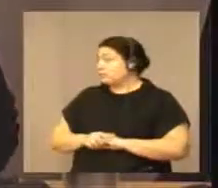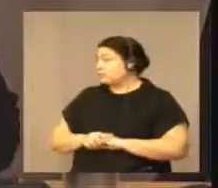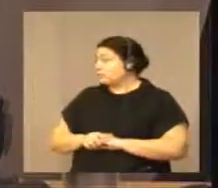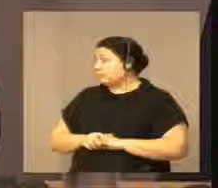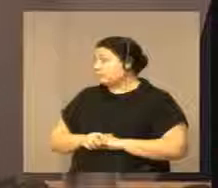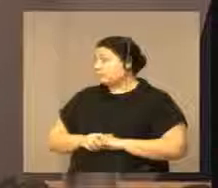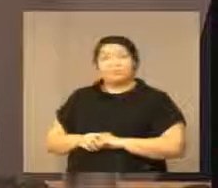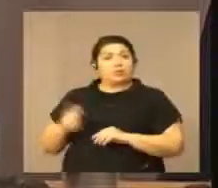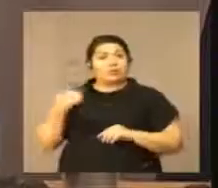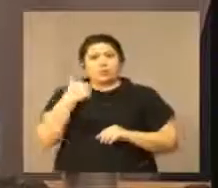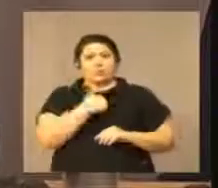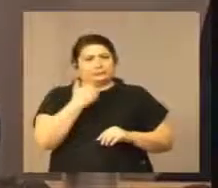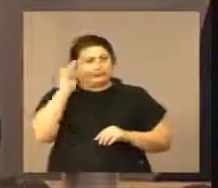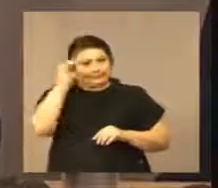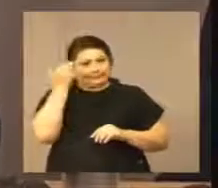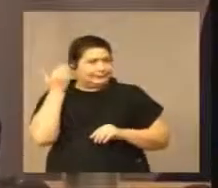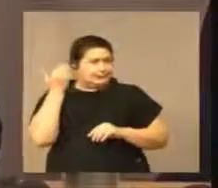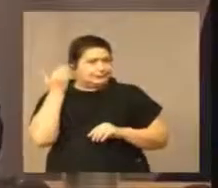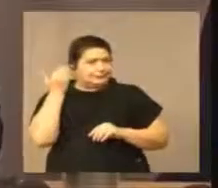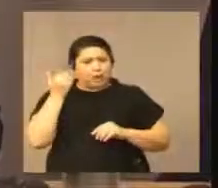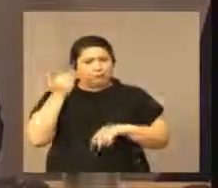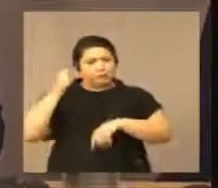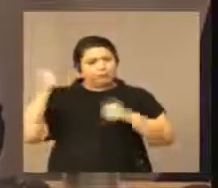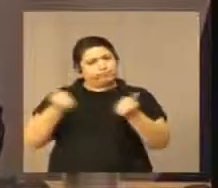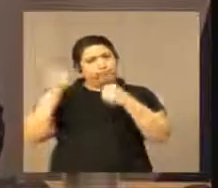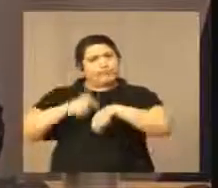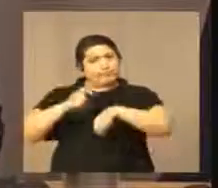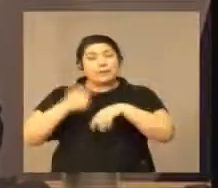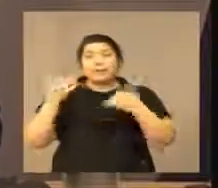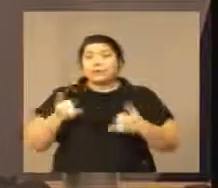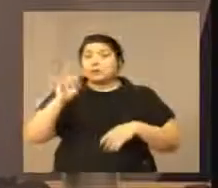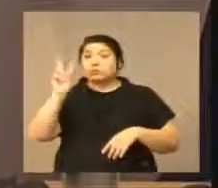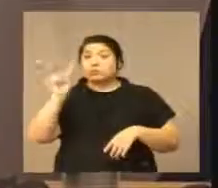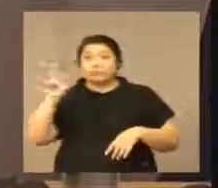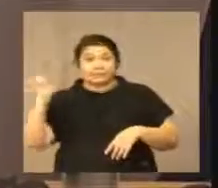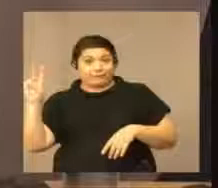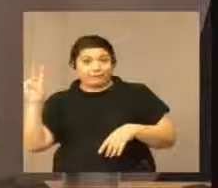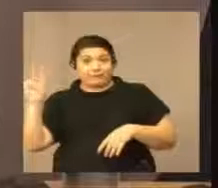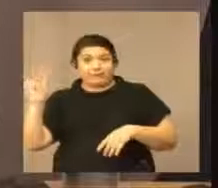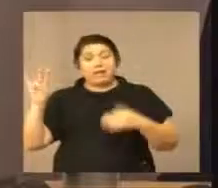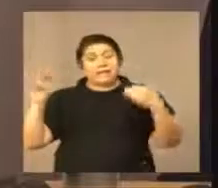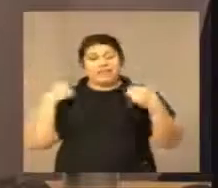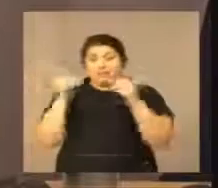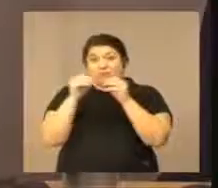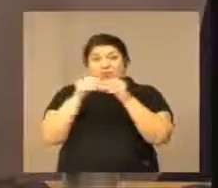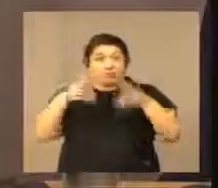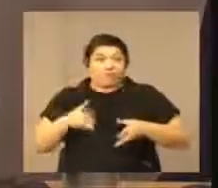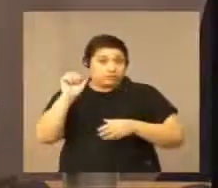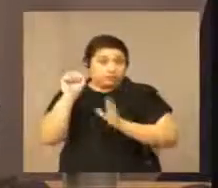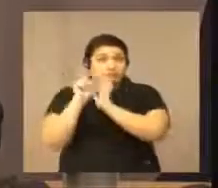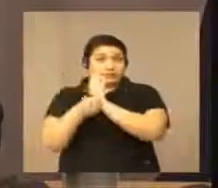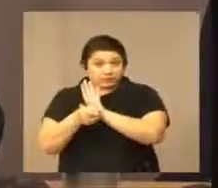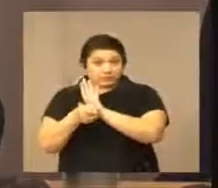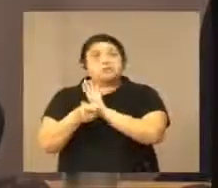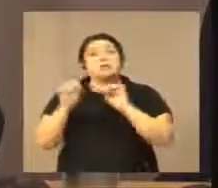doing very well on time, by the way. We are at 2:27, and so we have about 10 more minutes